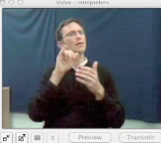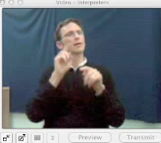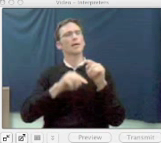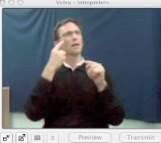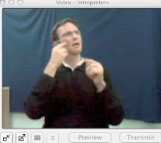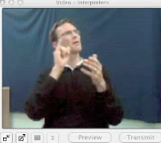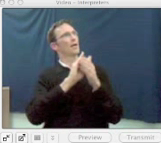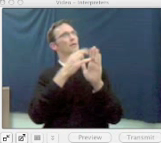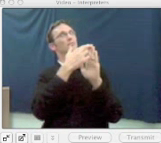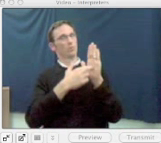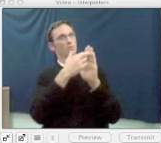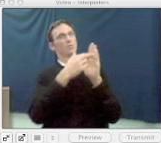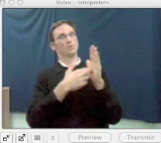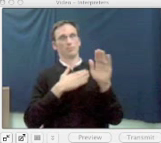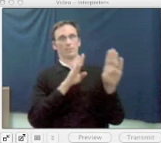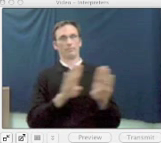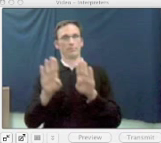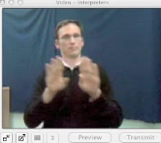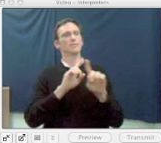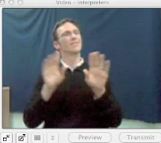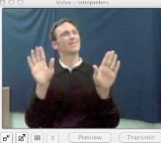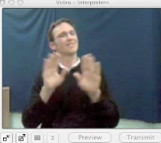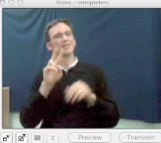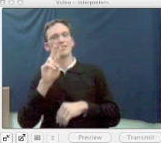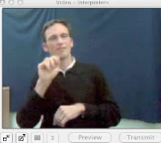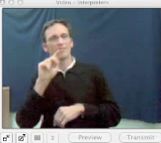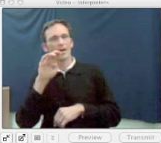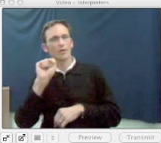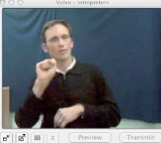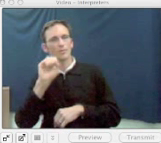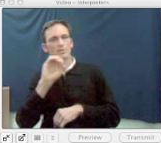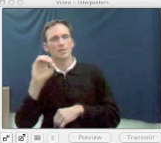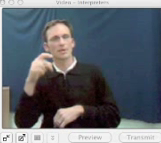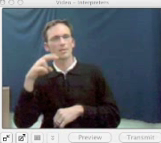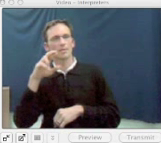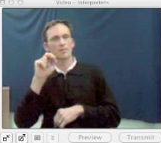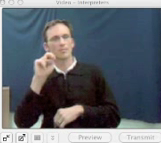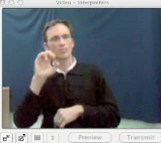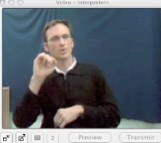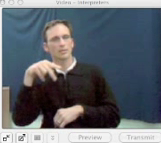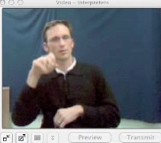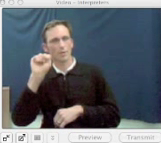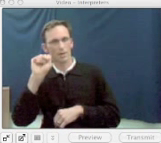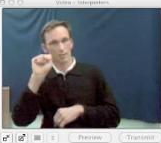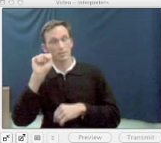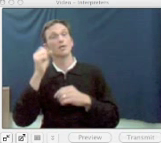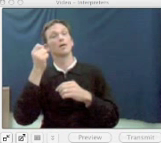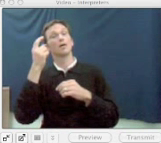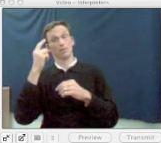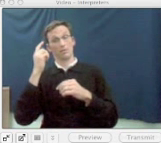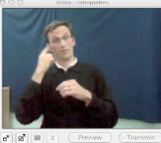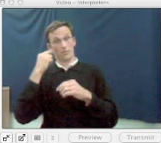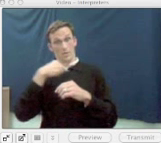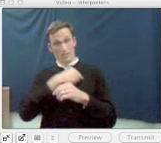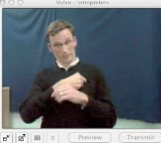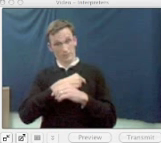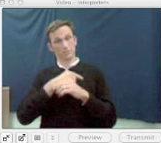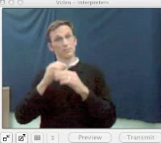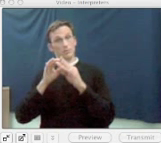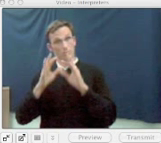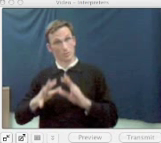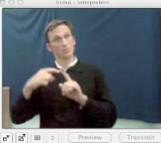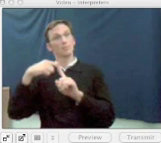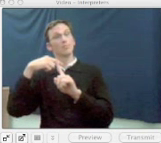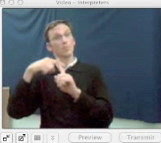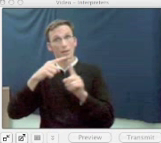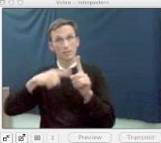and principles. The values and principles that are stated for ourselves as practitioners and as our